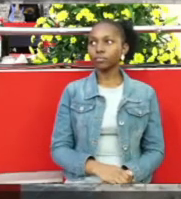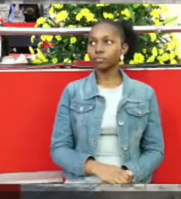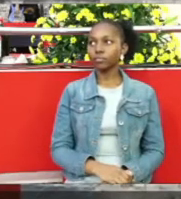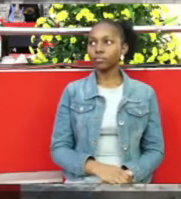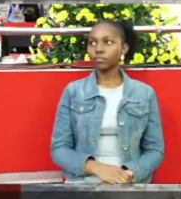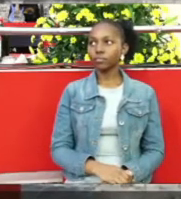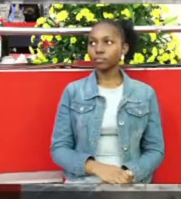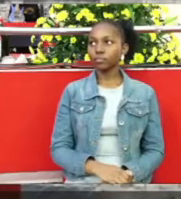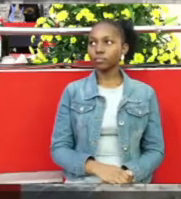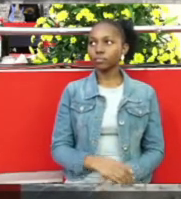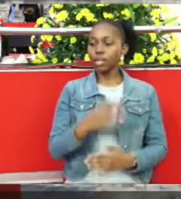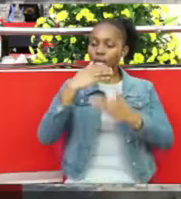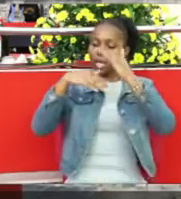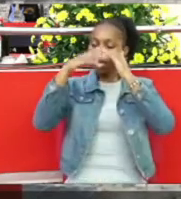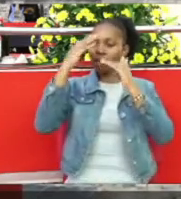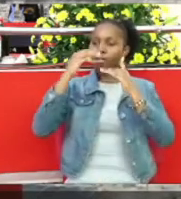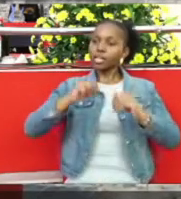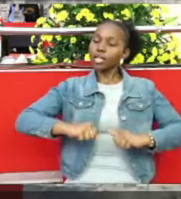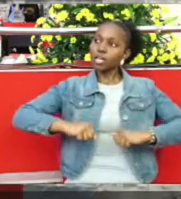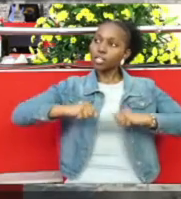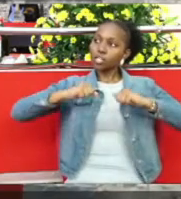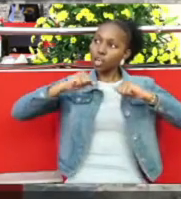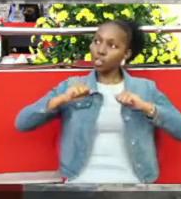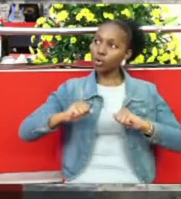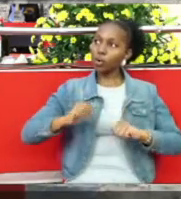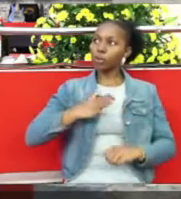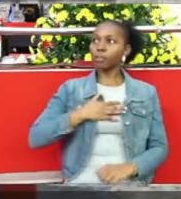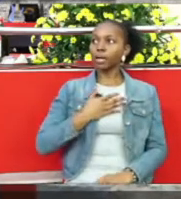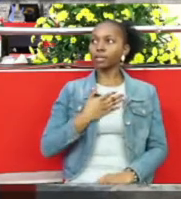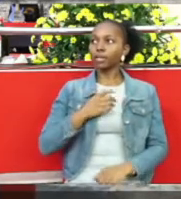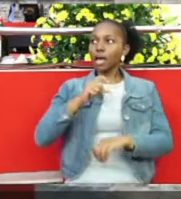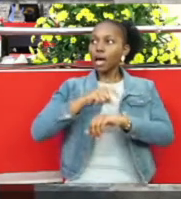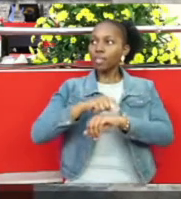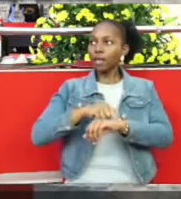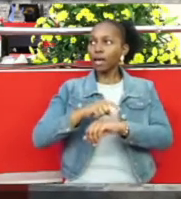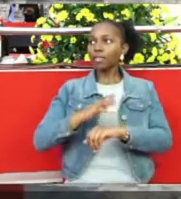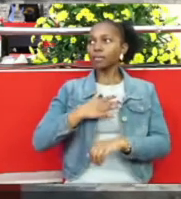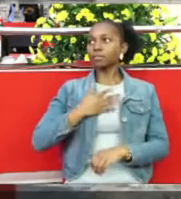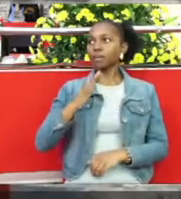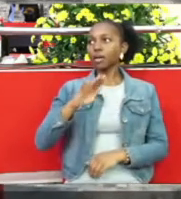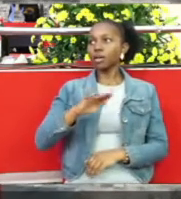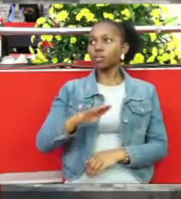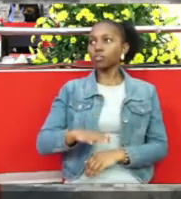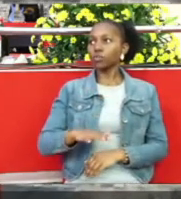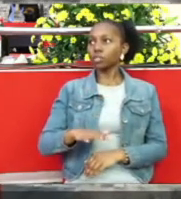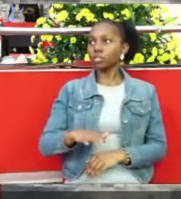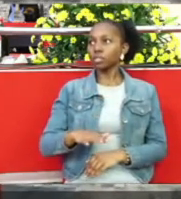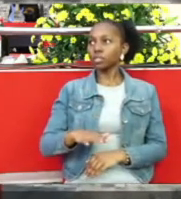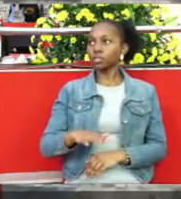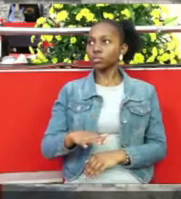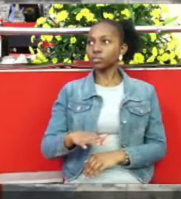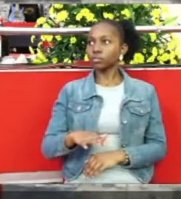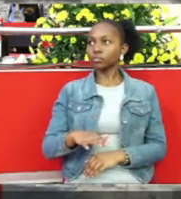yuasema, heaven is my throne, bingu niketini kwangu, and the earth is my footstool. Na basi dunia nayo ni kwa mguu